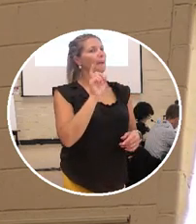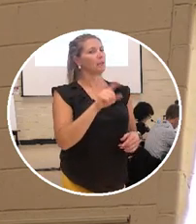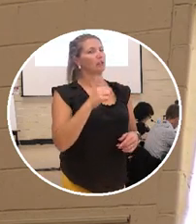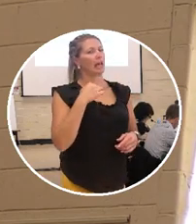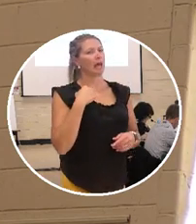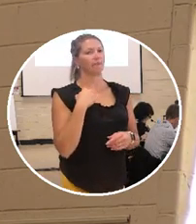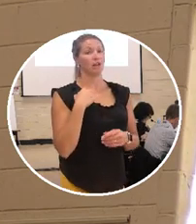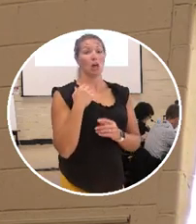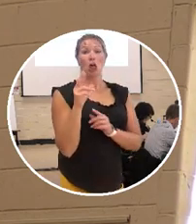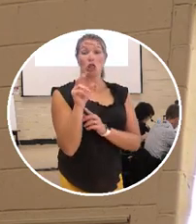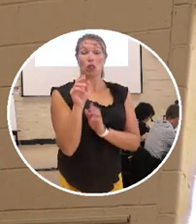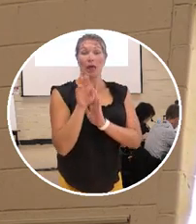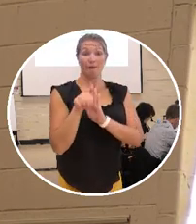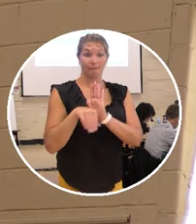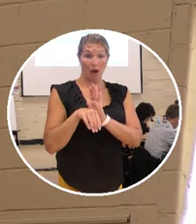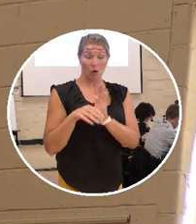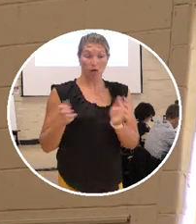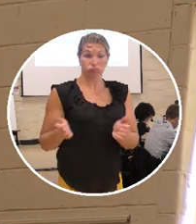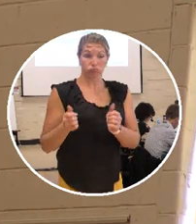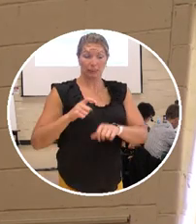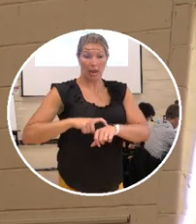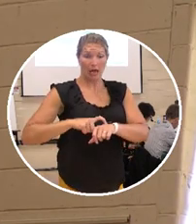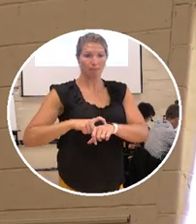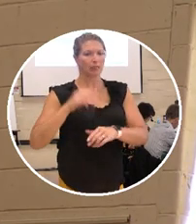minutes. And